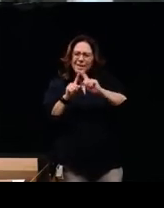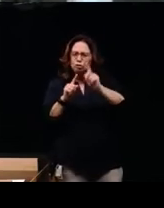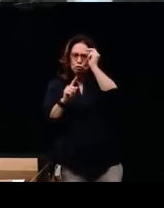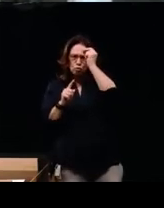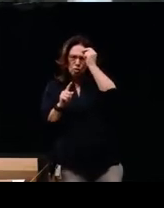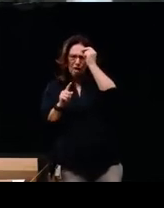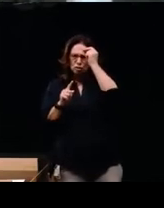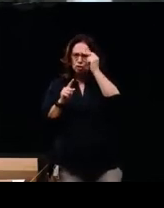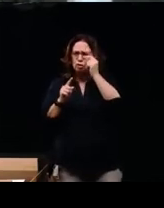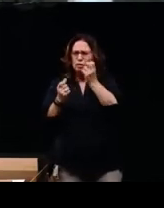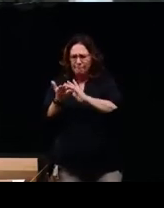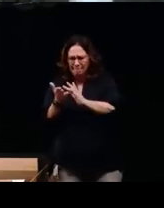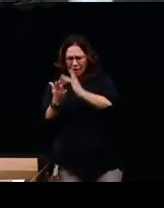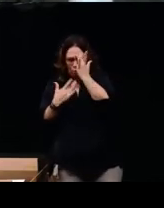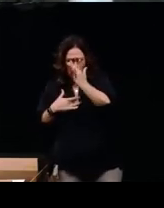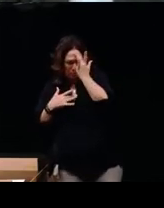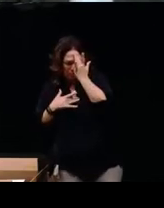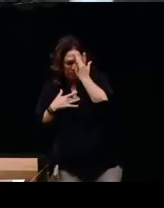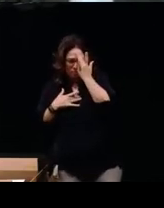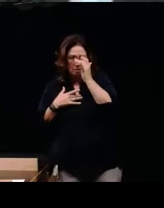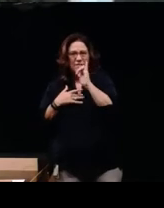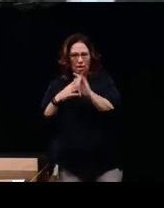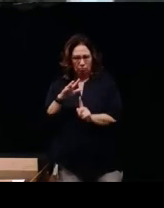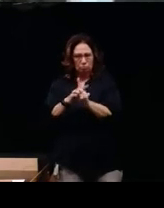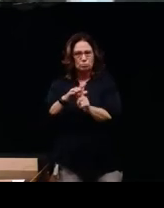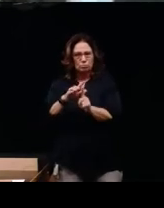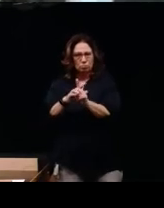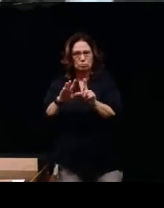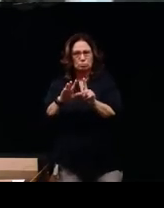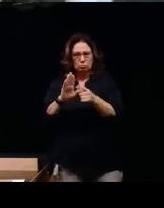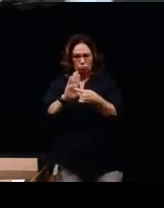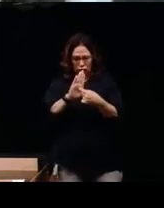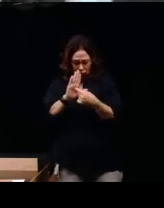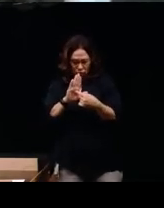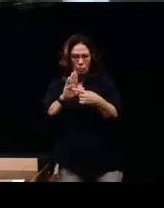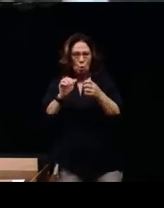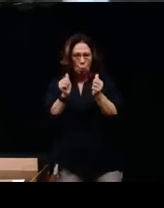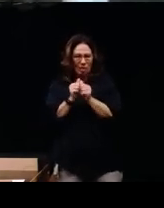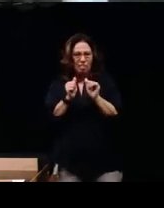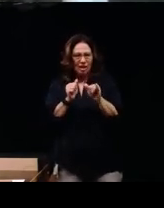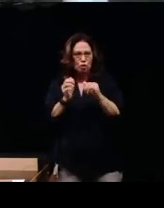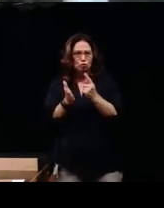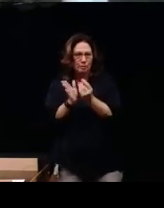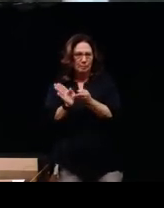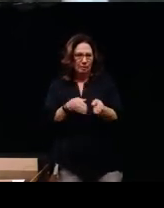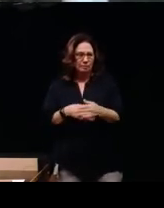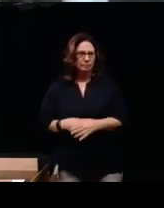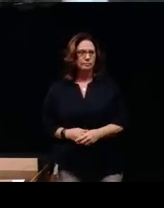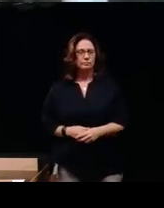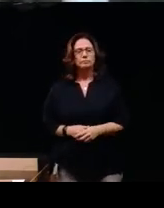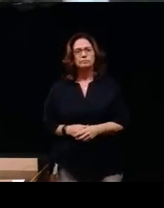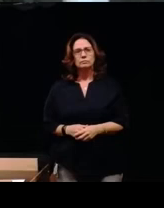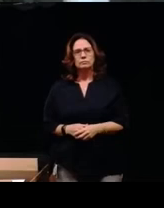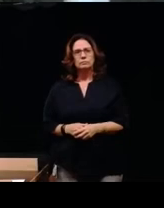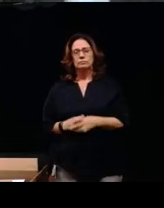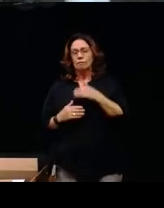clearly relevant to this patient's overall formulation and treatment planning. For example, is this a